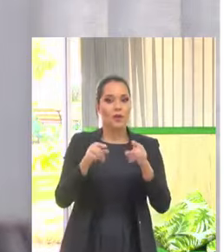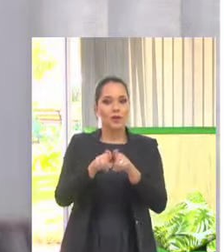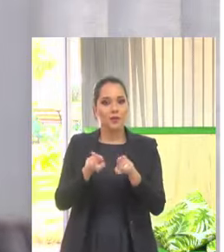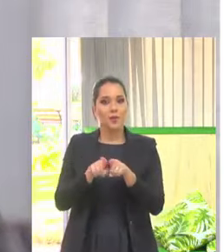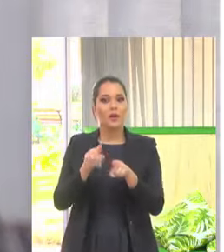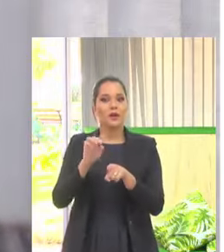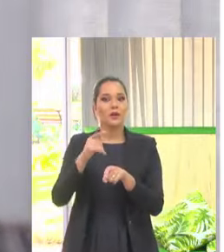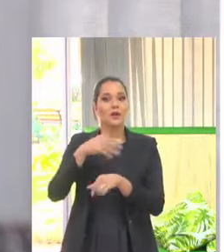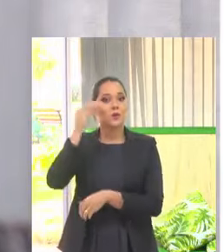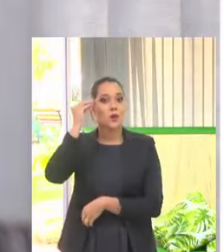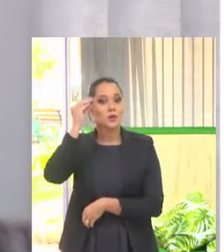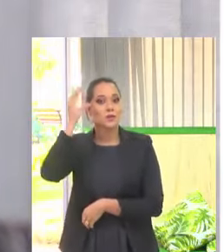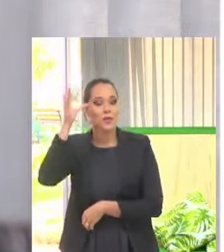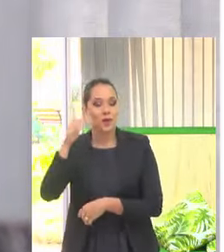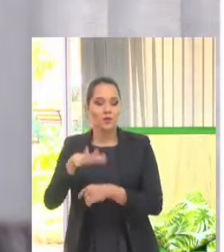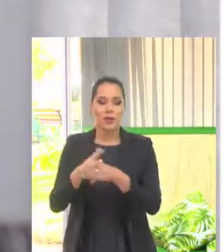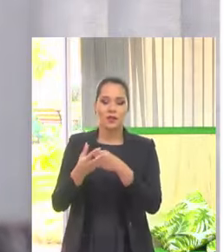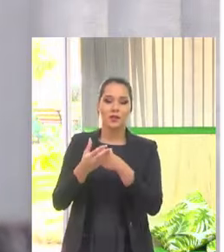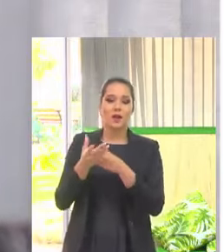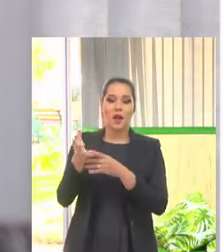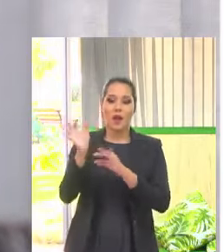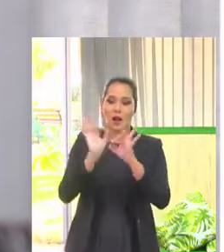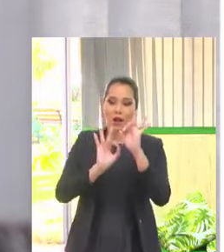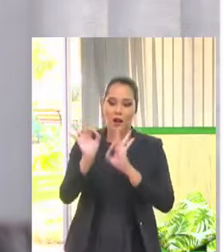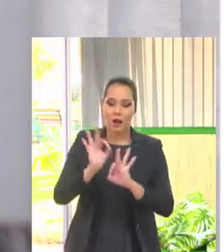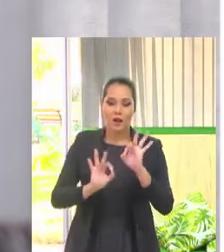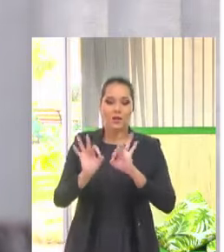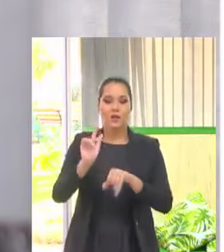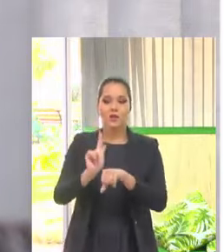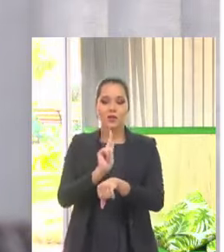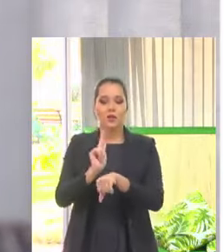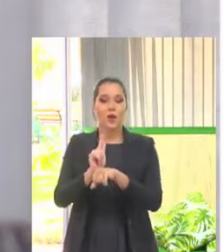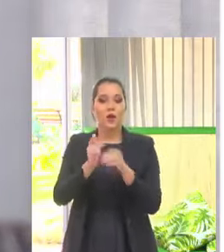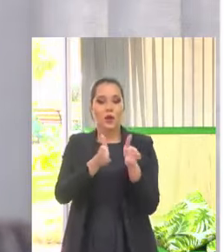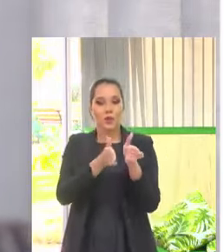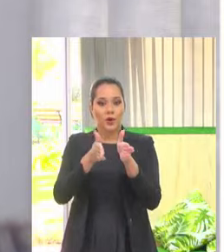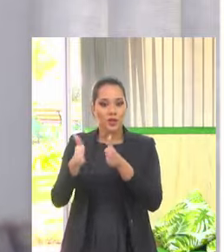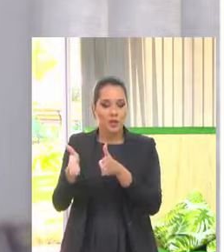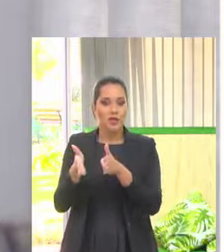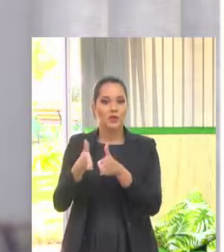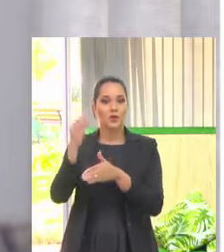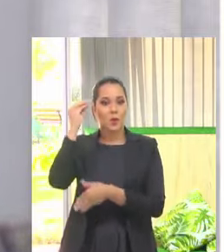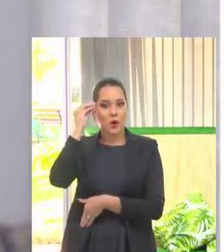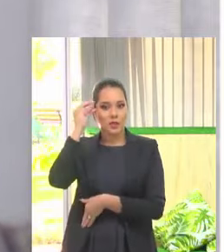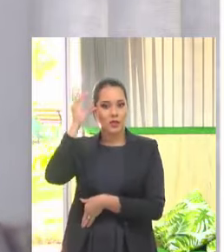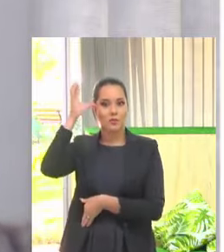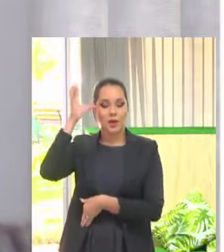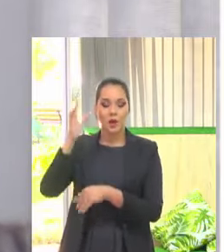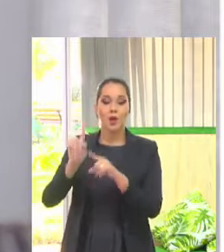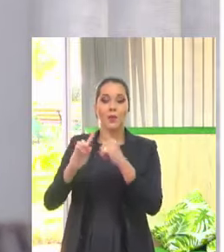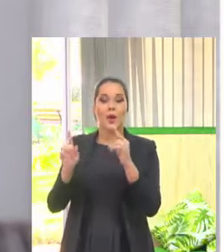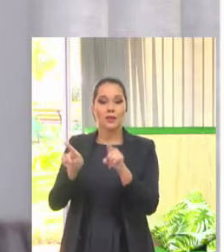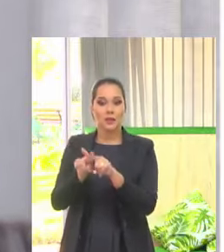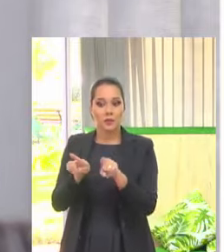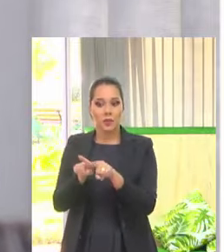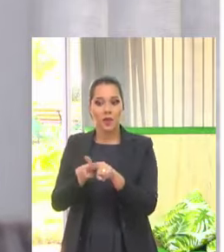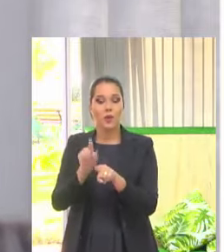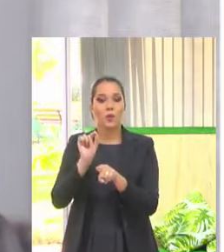and knowledge management and knowledge dissemination process, but we are also in the making of